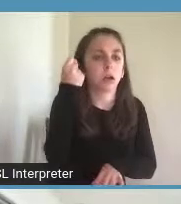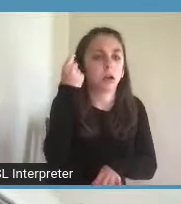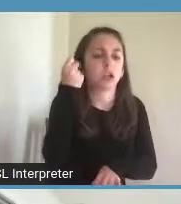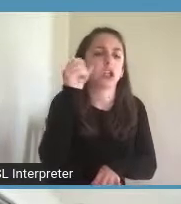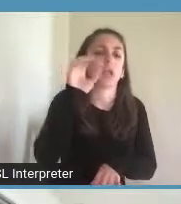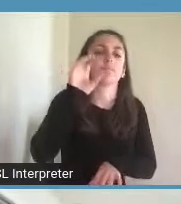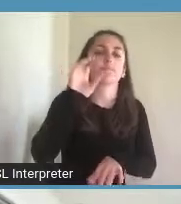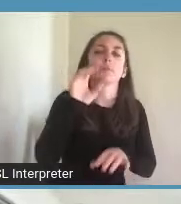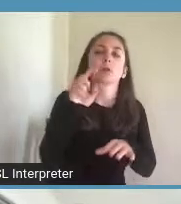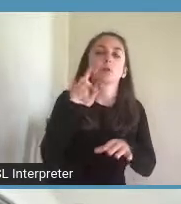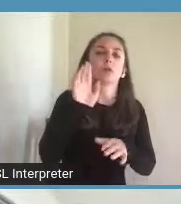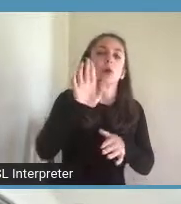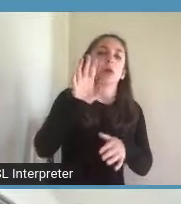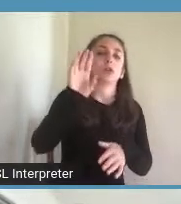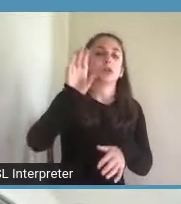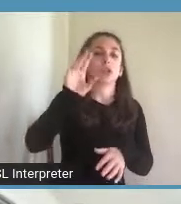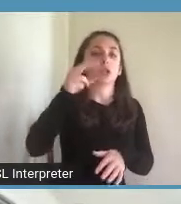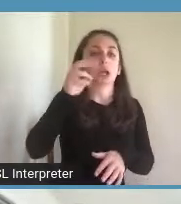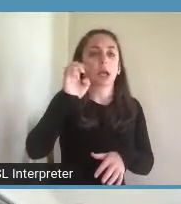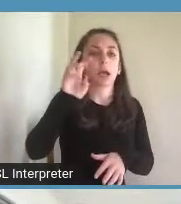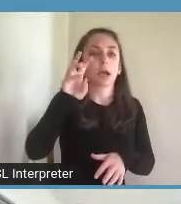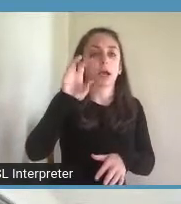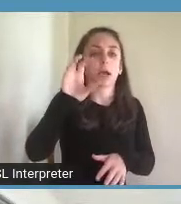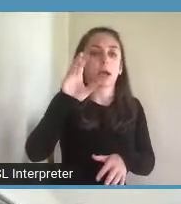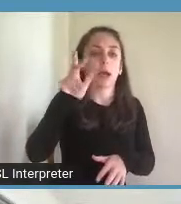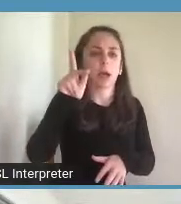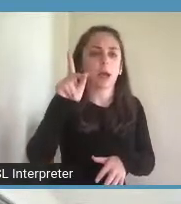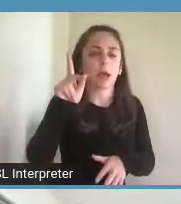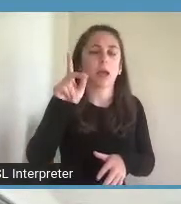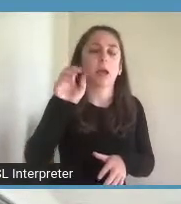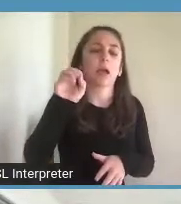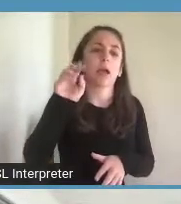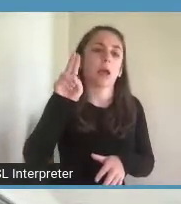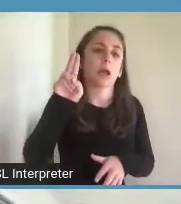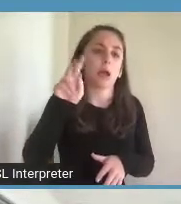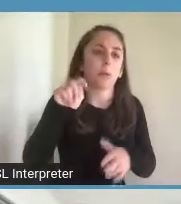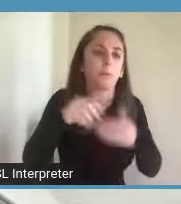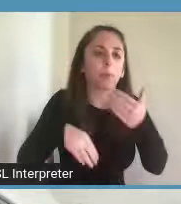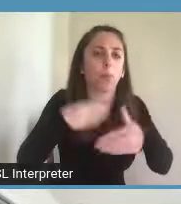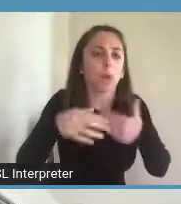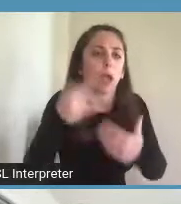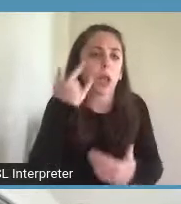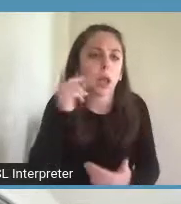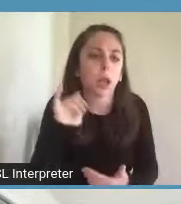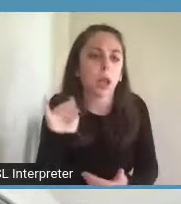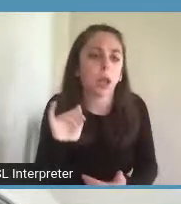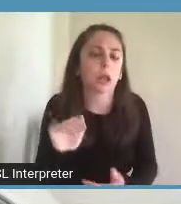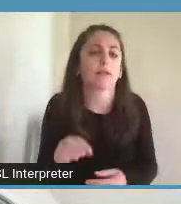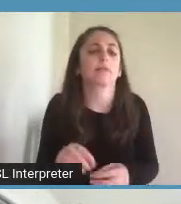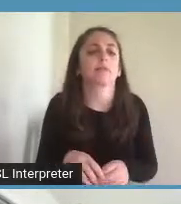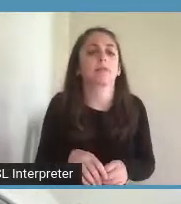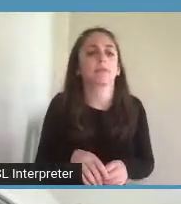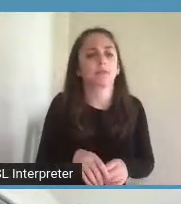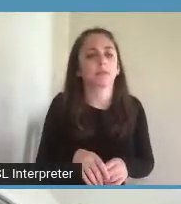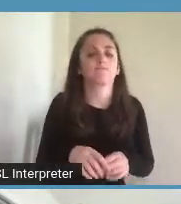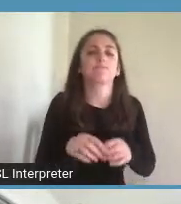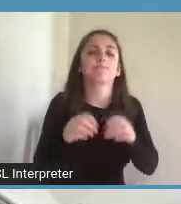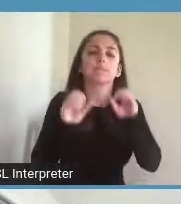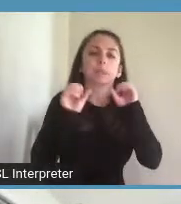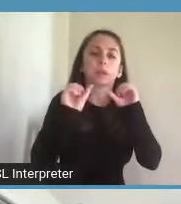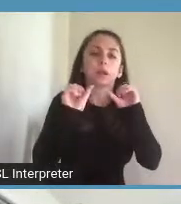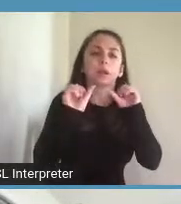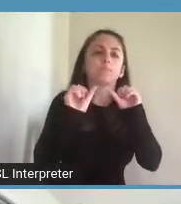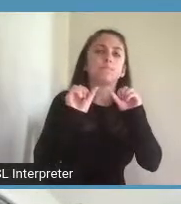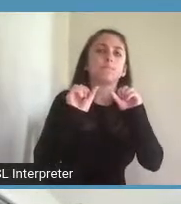process work and where you might need to make a design or other changes. And then you can kind of benchmark over time. Am